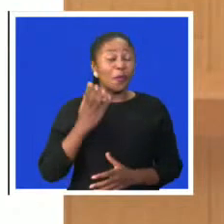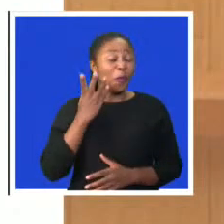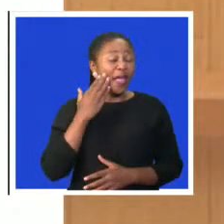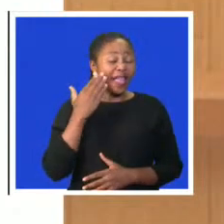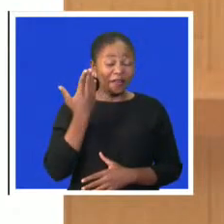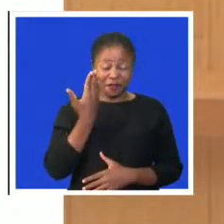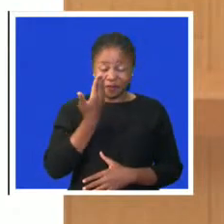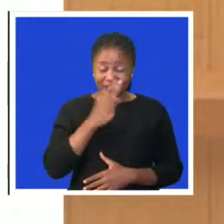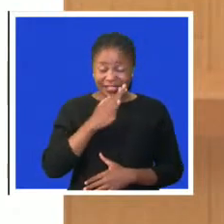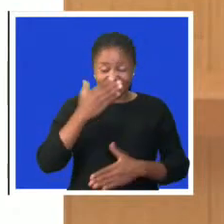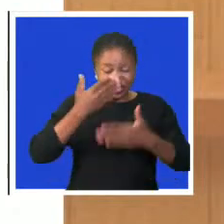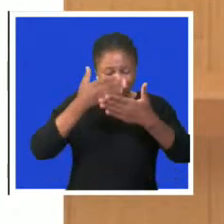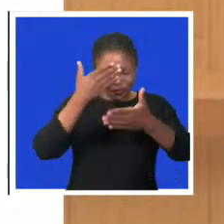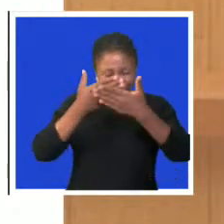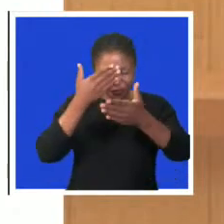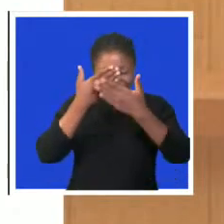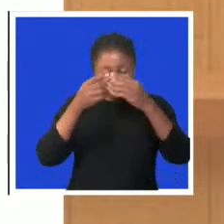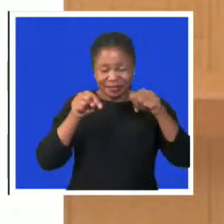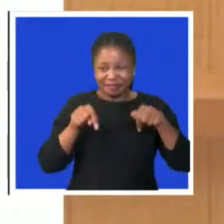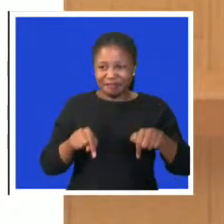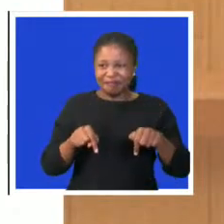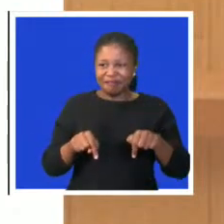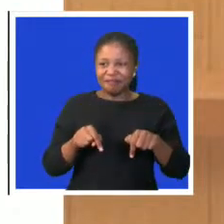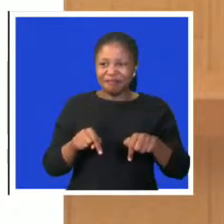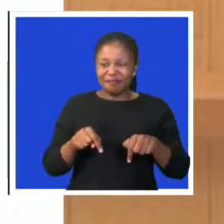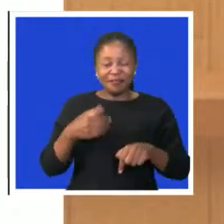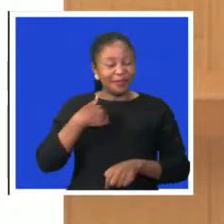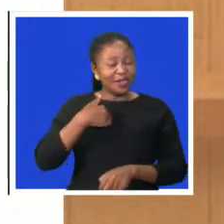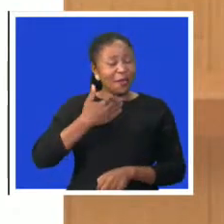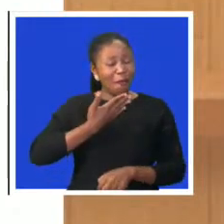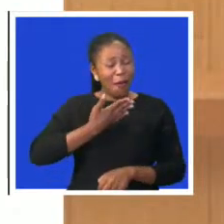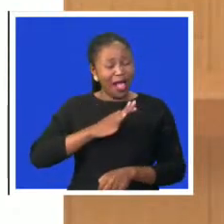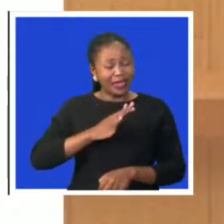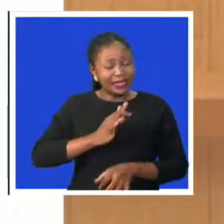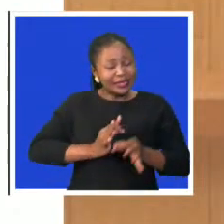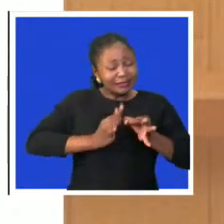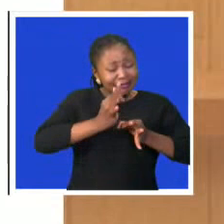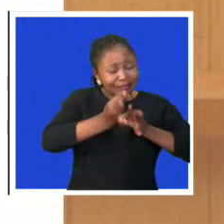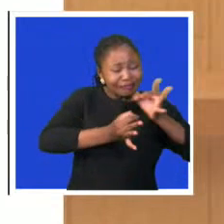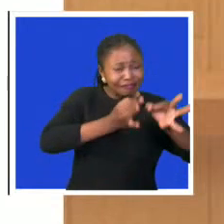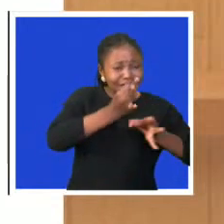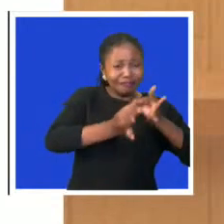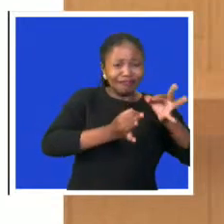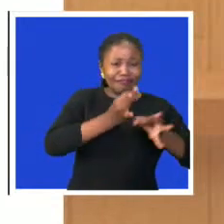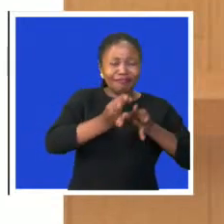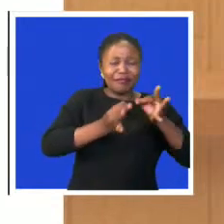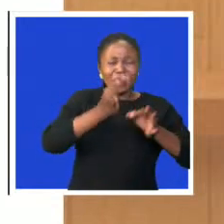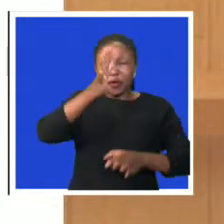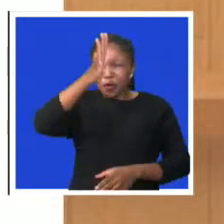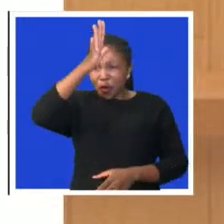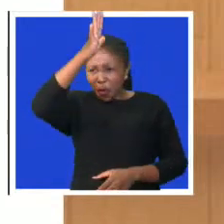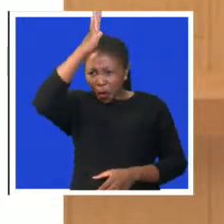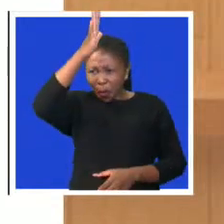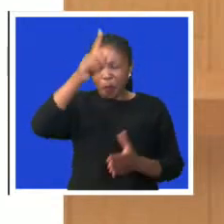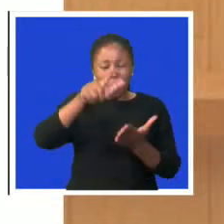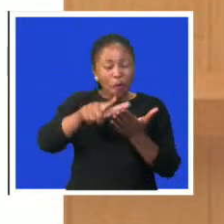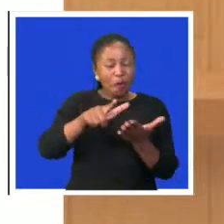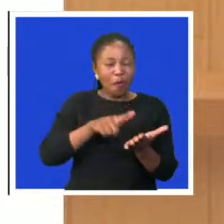to describe Roman rule in Palestine in the time of